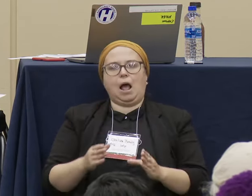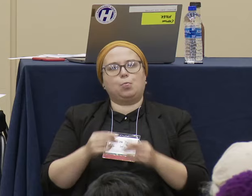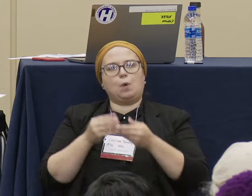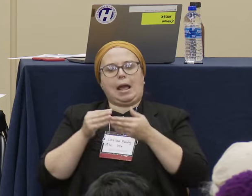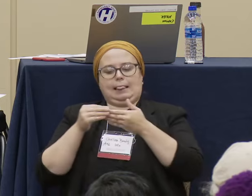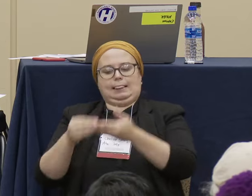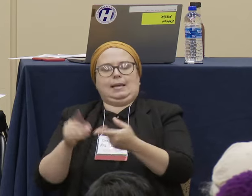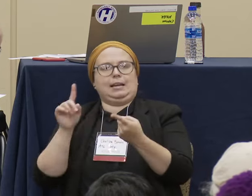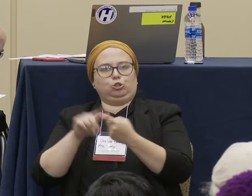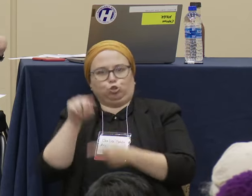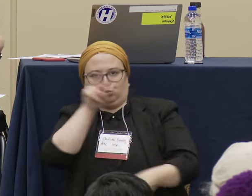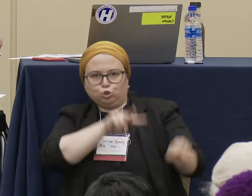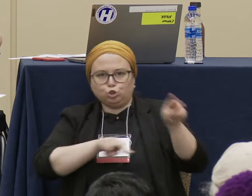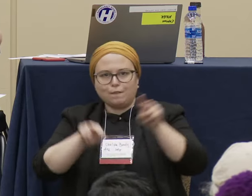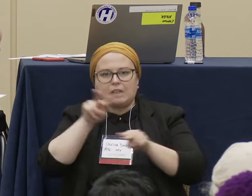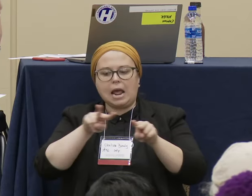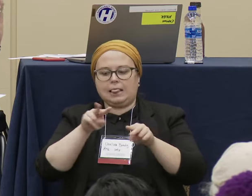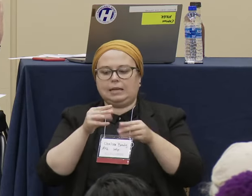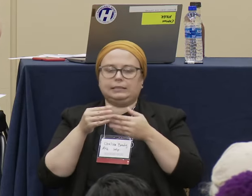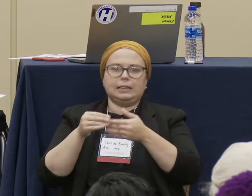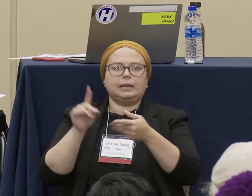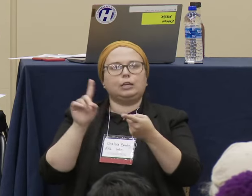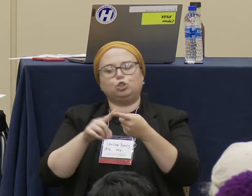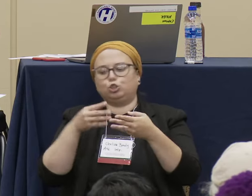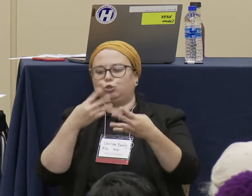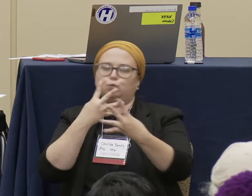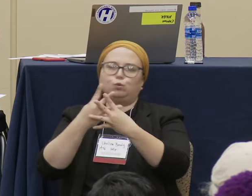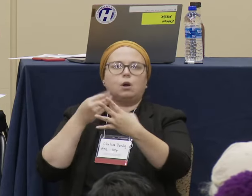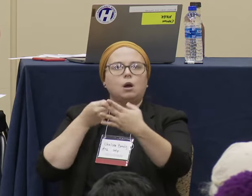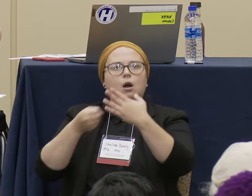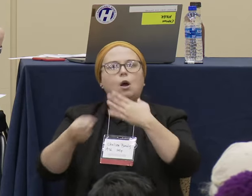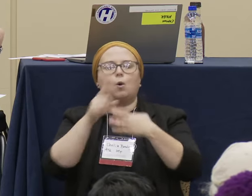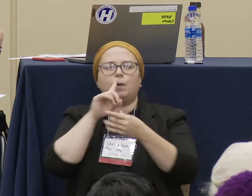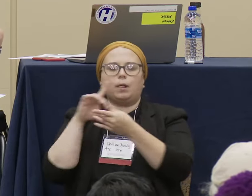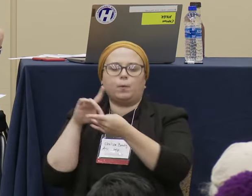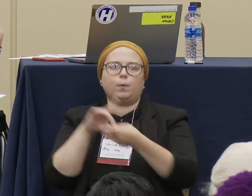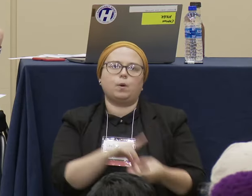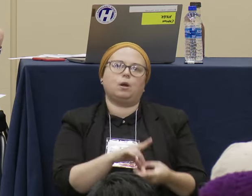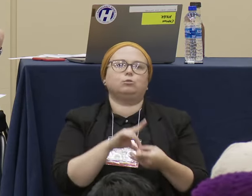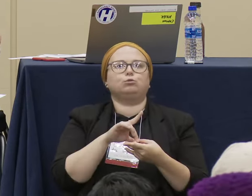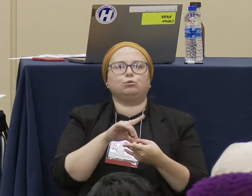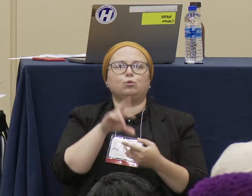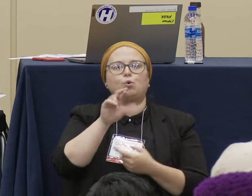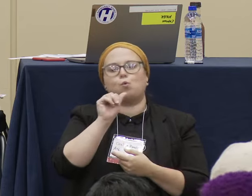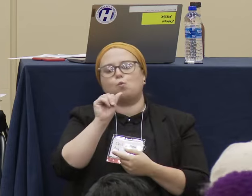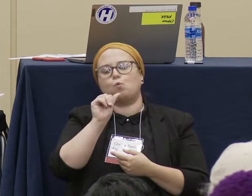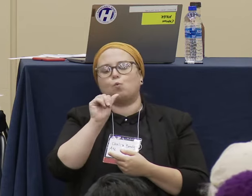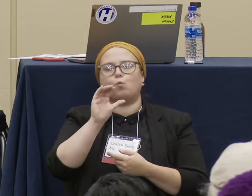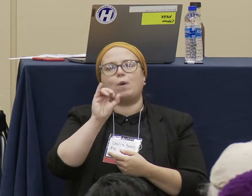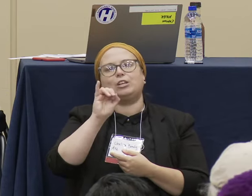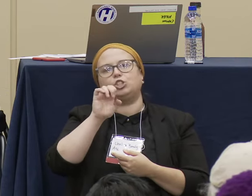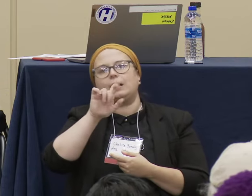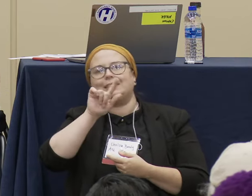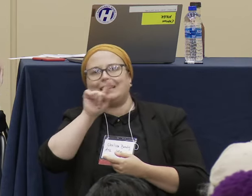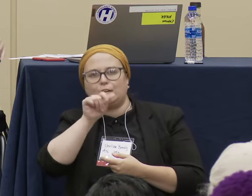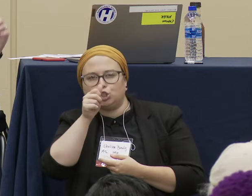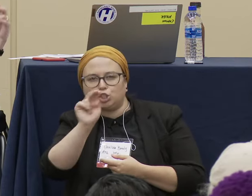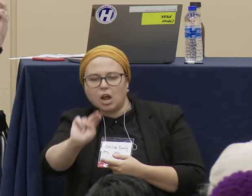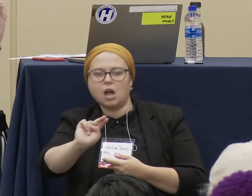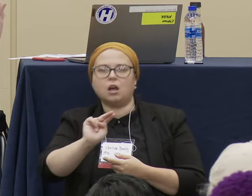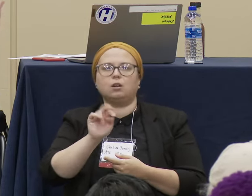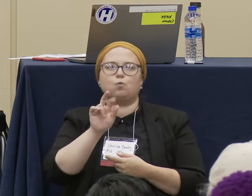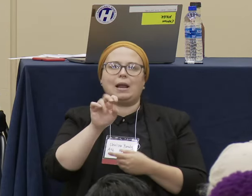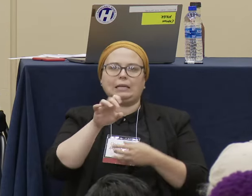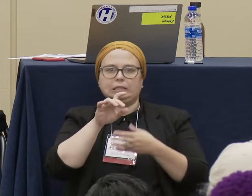is very tied to racialization, very tied to pathologization. And lastly, that we